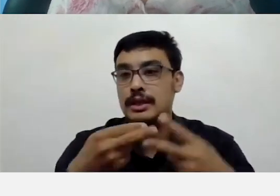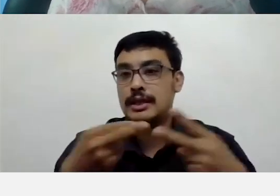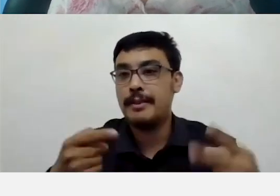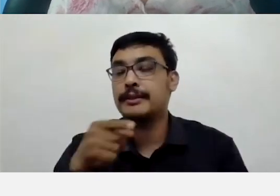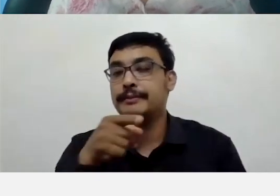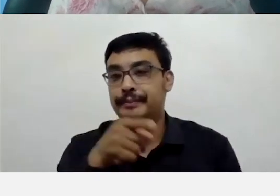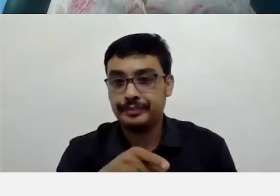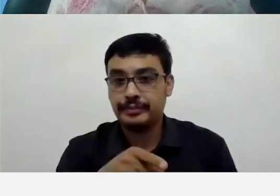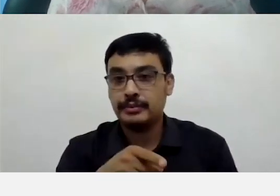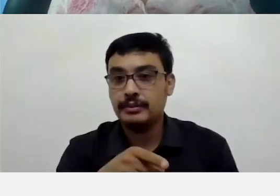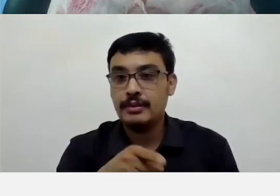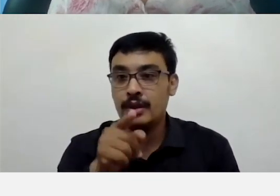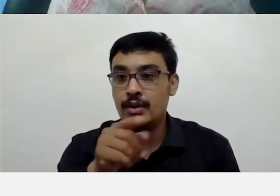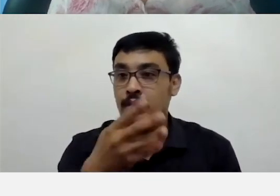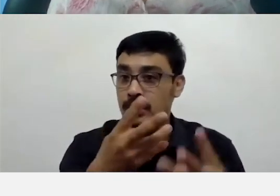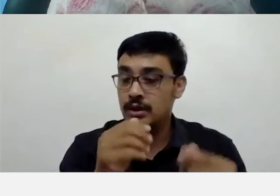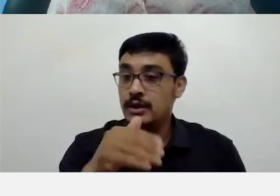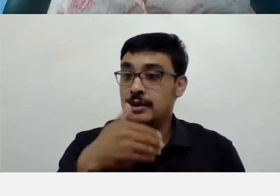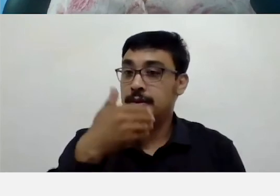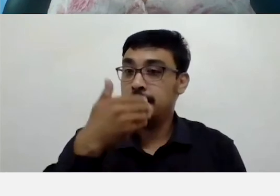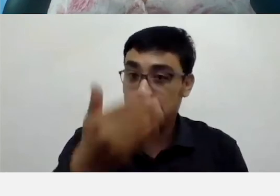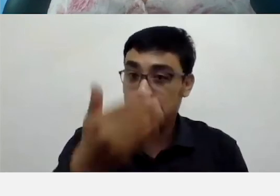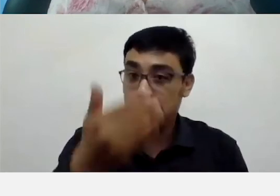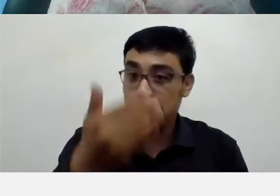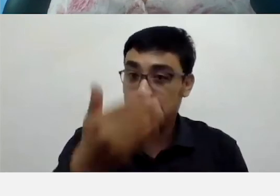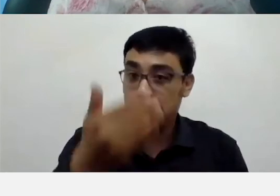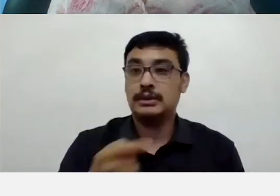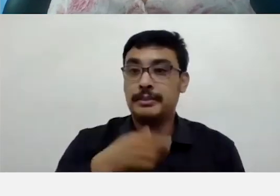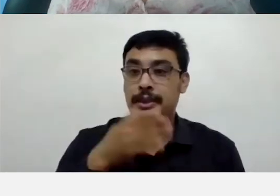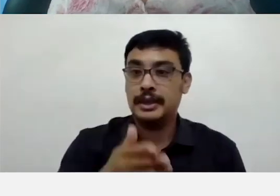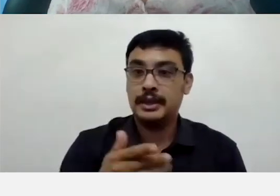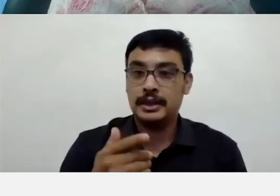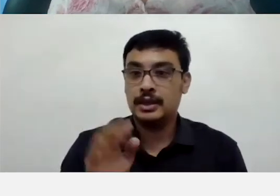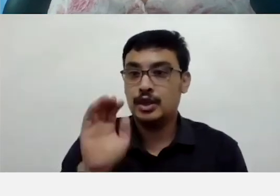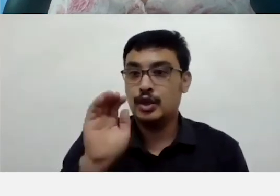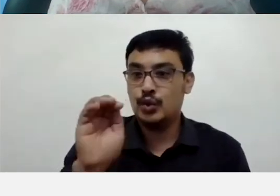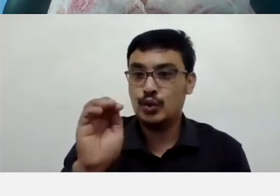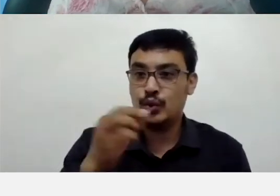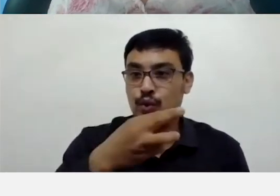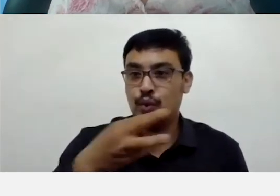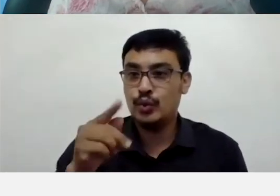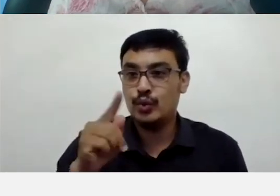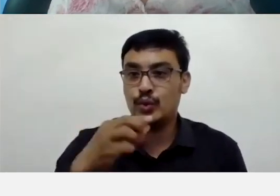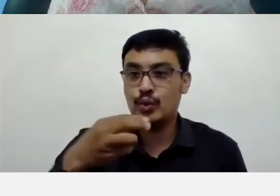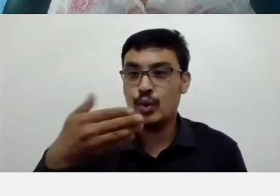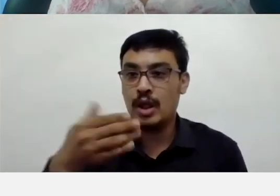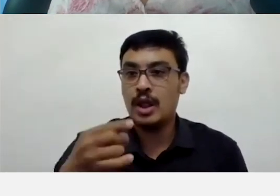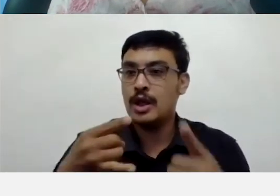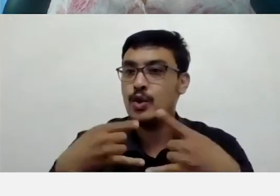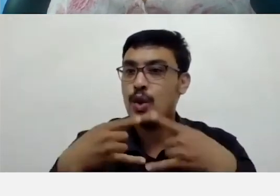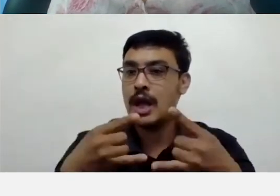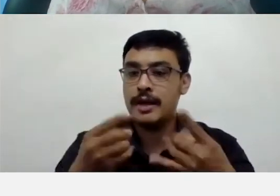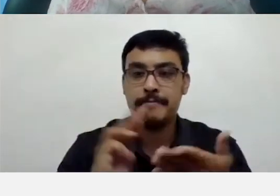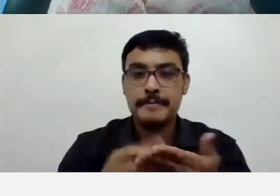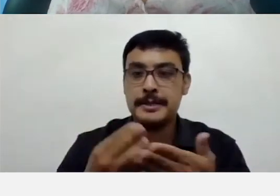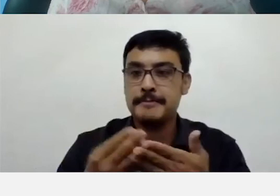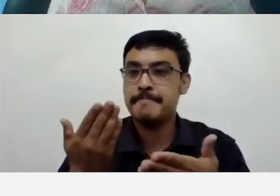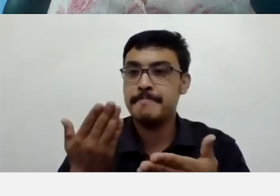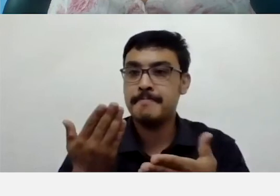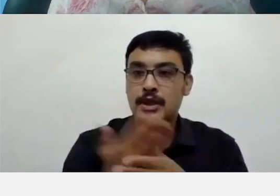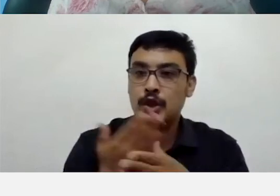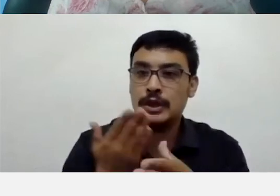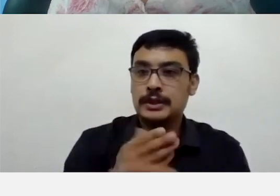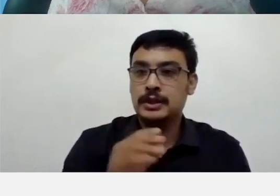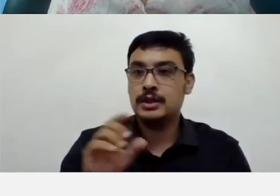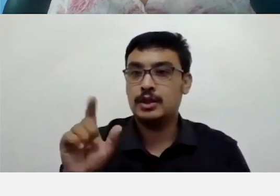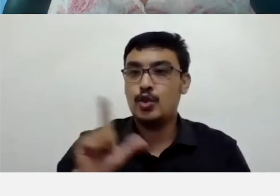after crossing here, we will get a Sukuldoka. This is an area where local market are here. Like you can get